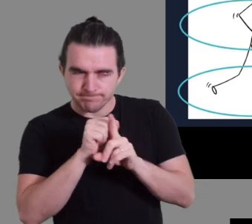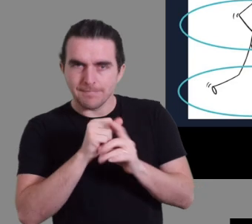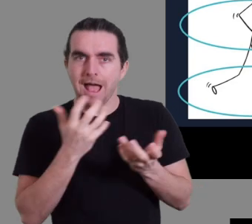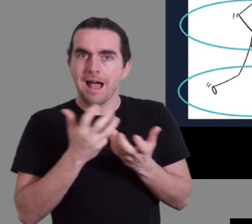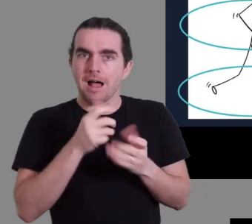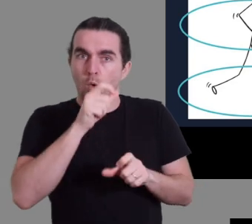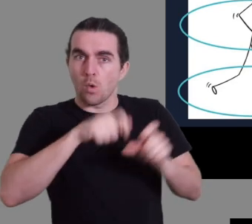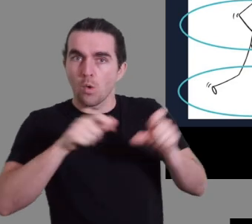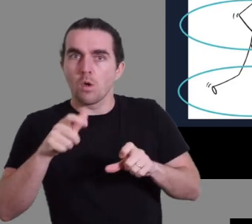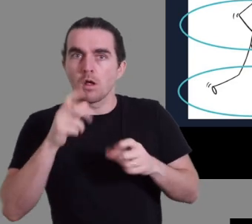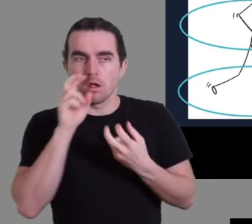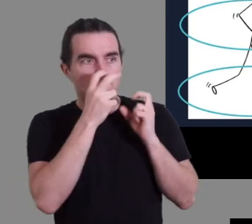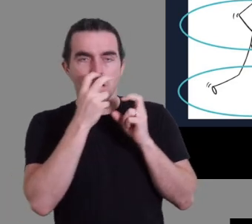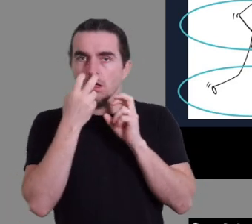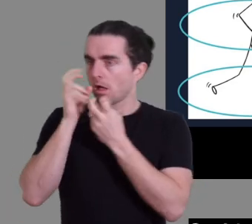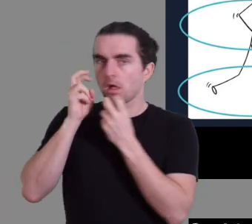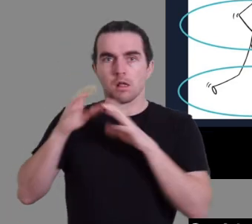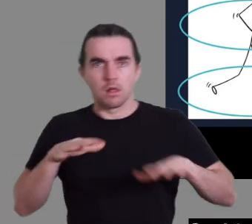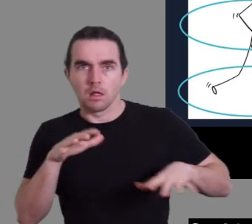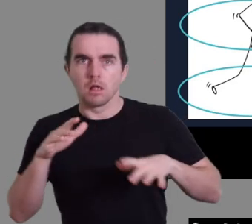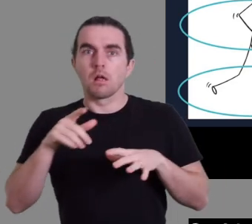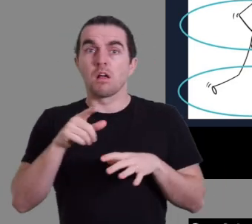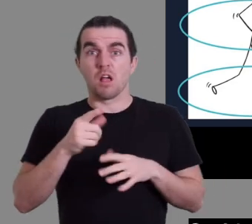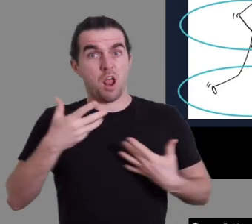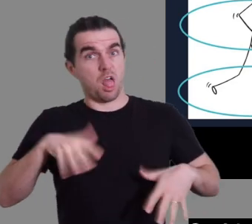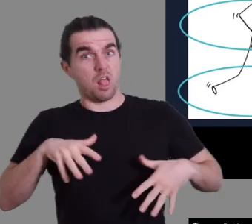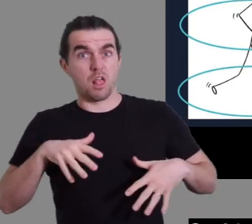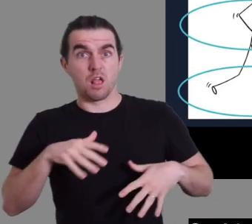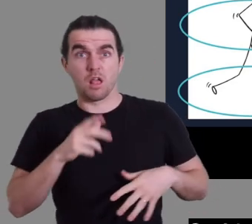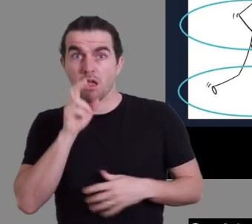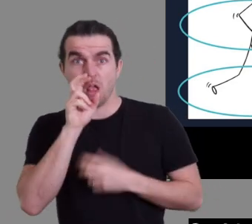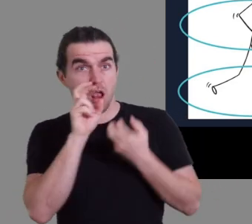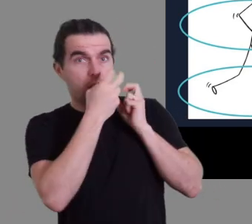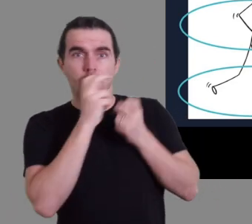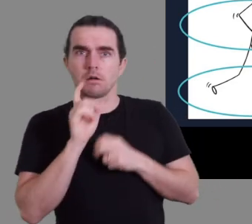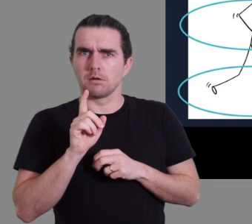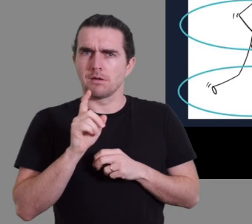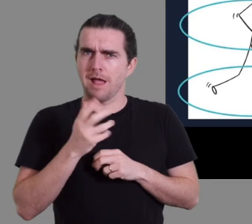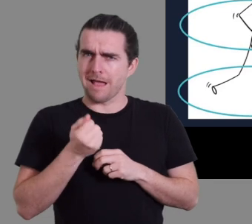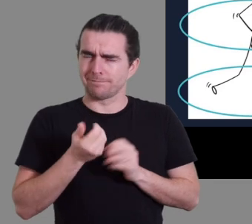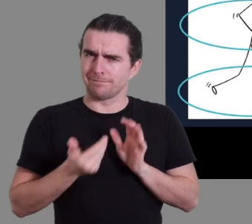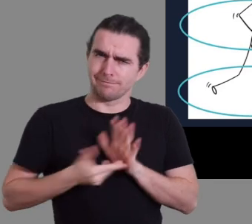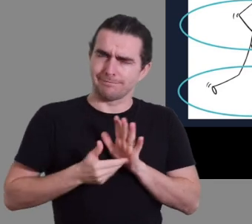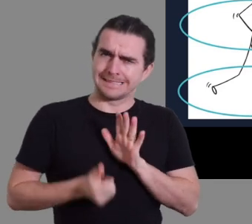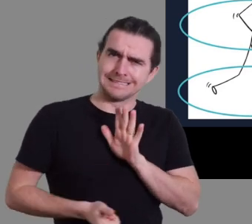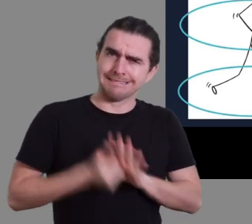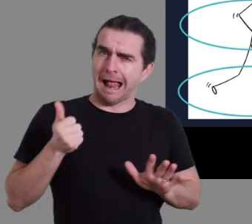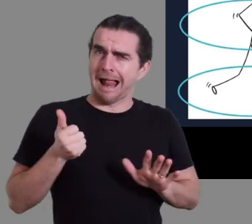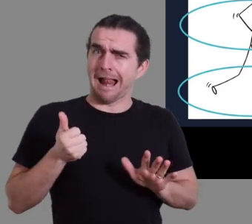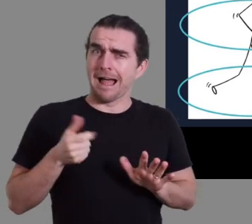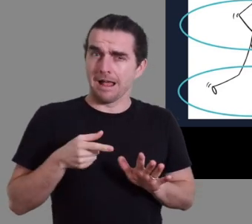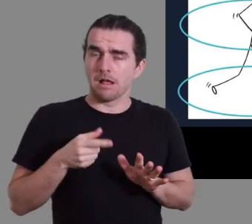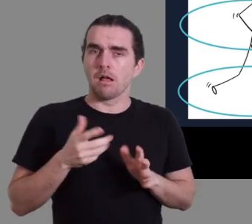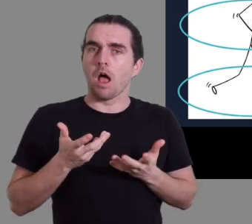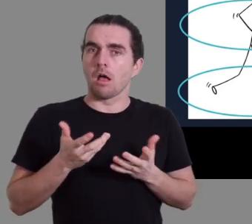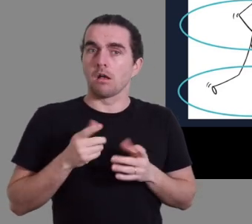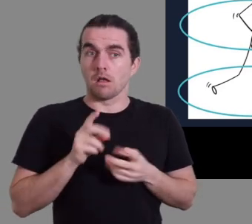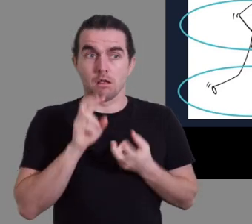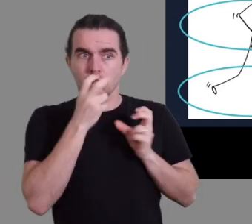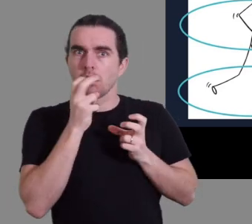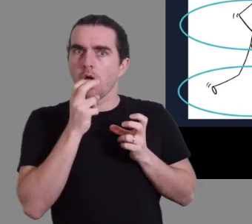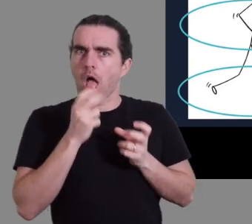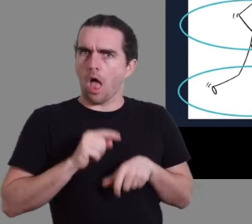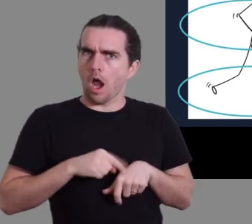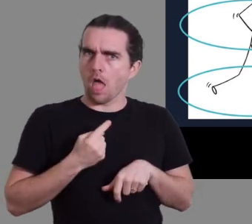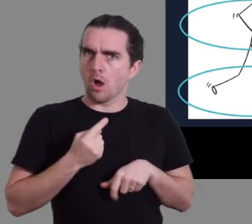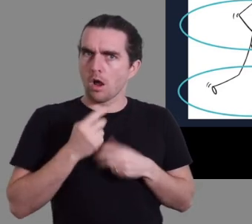at scanning skills. So it's not just a case of looking over your shoulder. There are definite skills to it, where how long do you